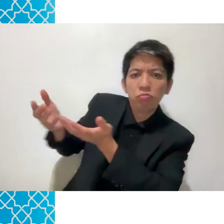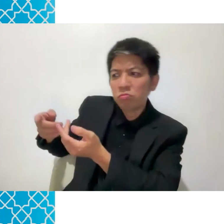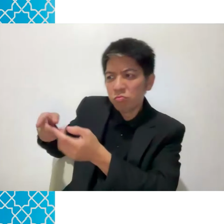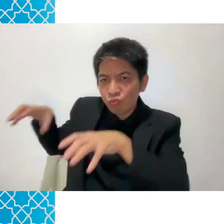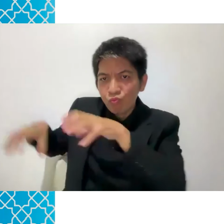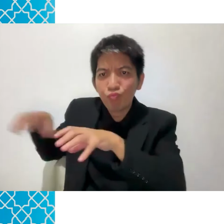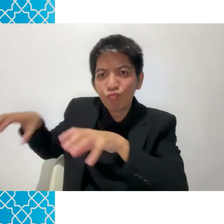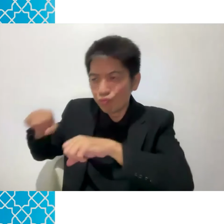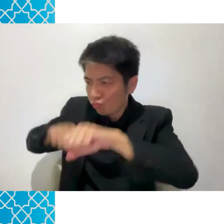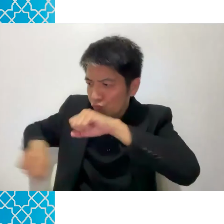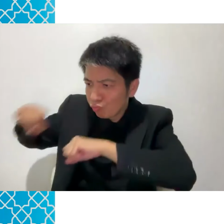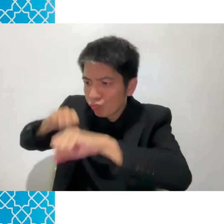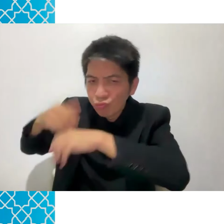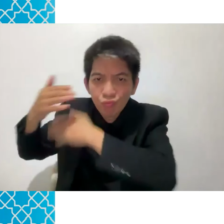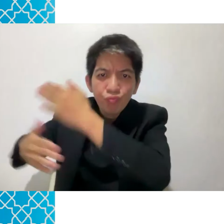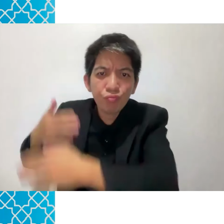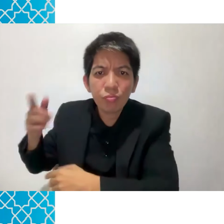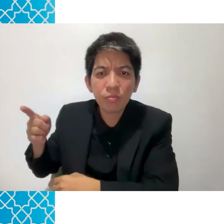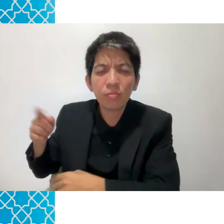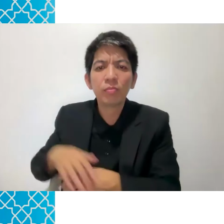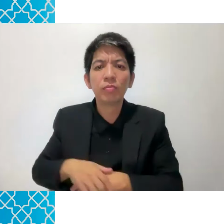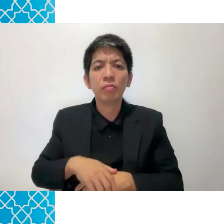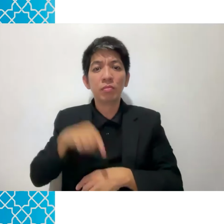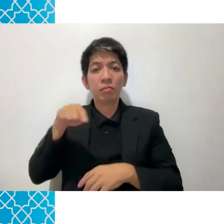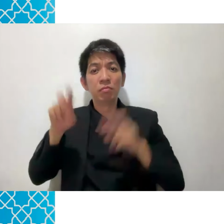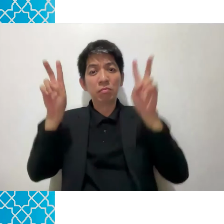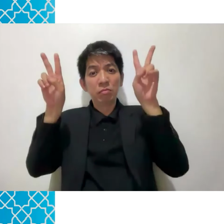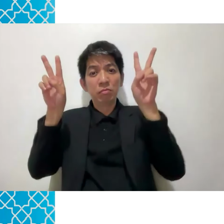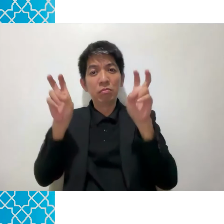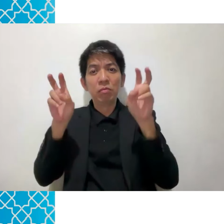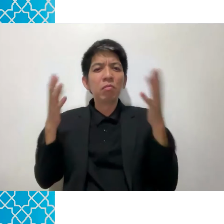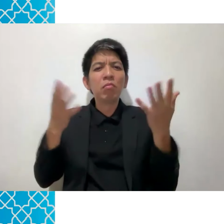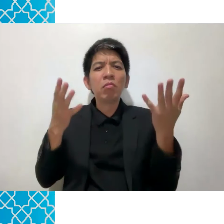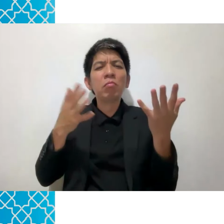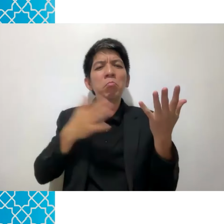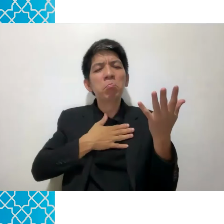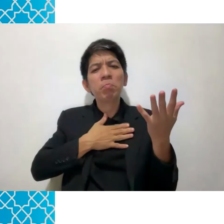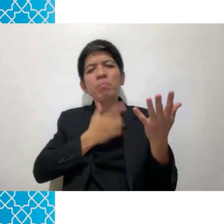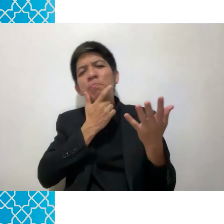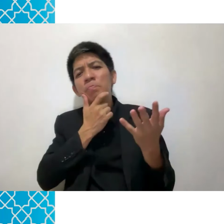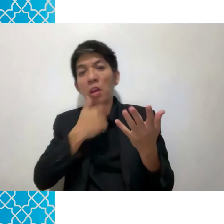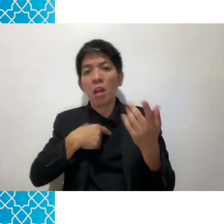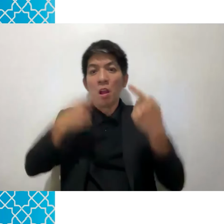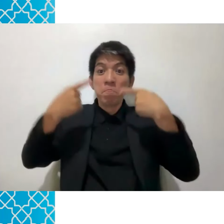a meaningful consultation is something that will bring about